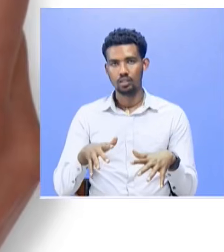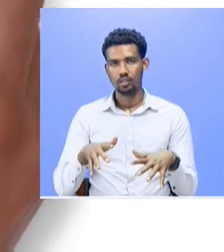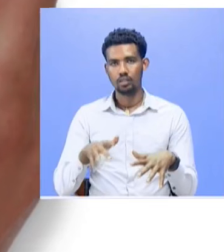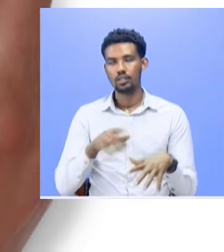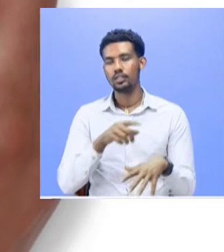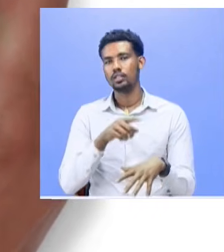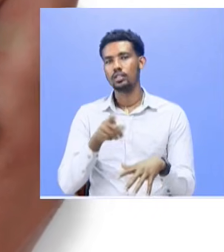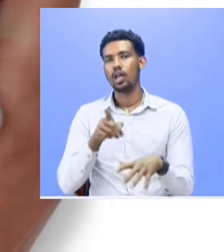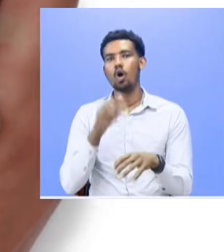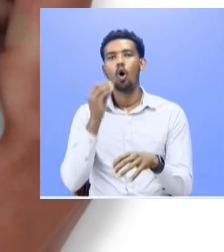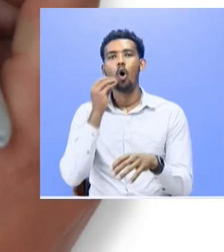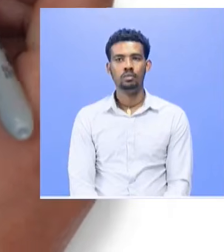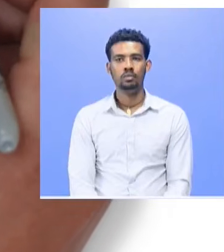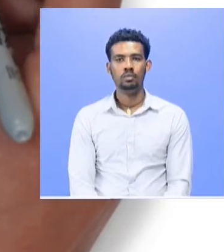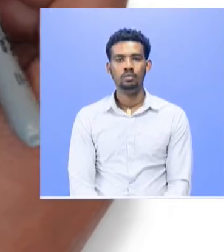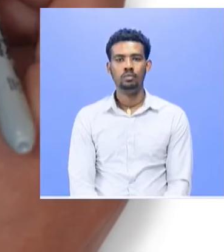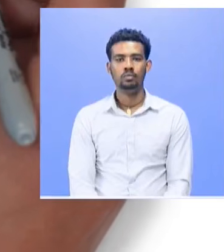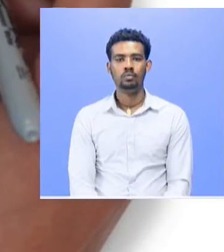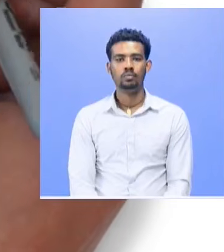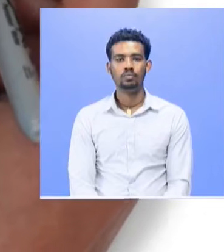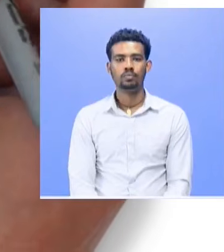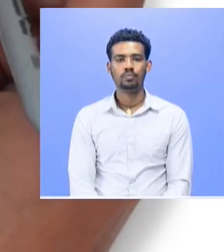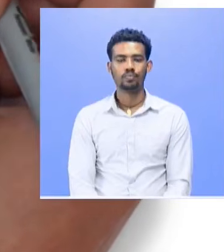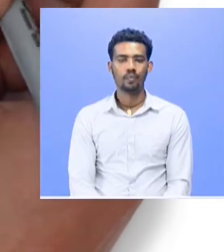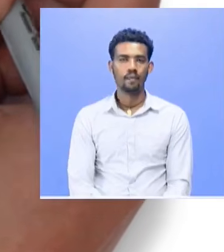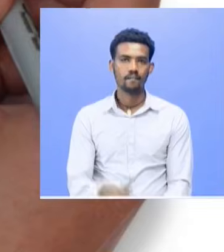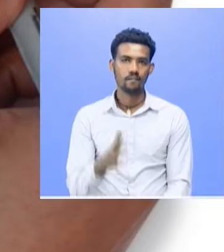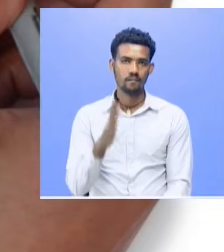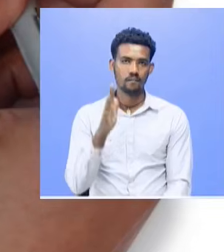their homework. 5